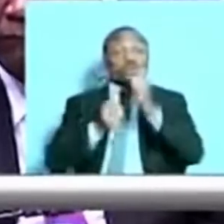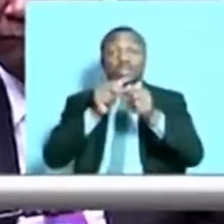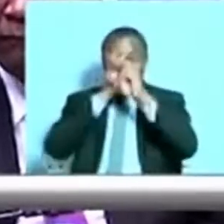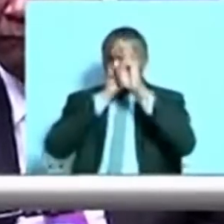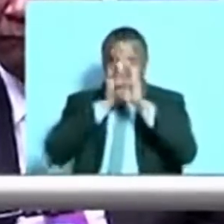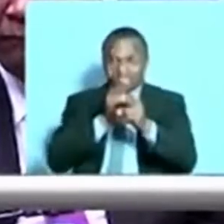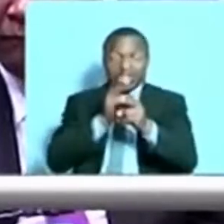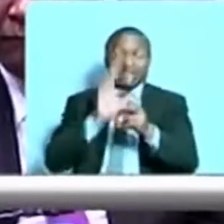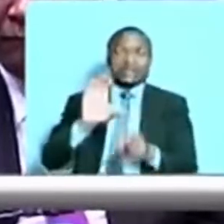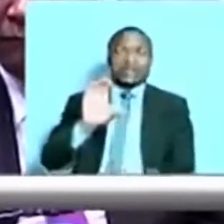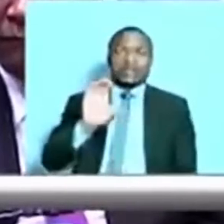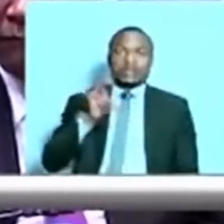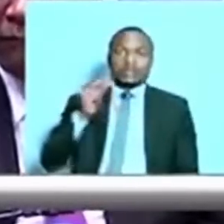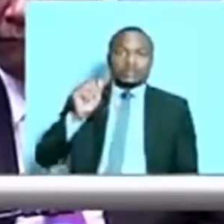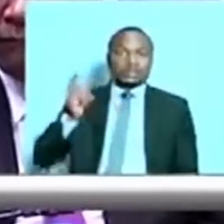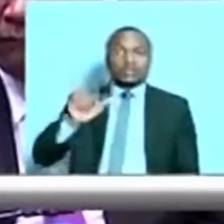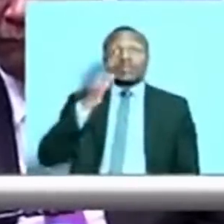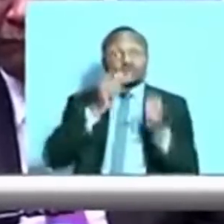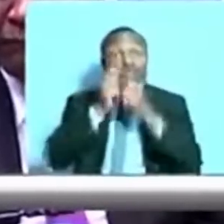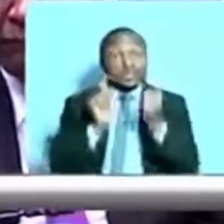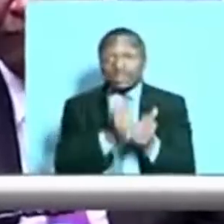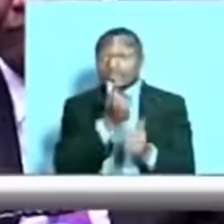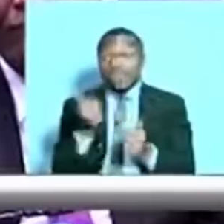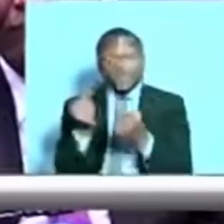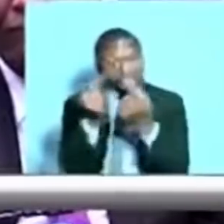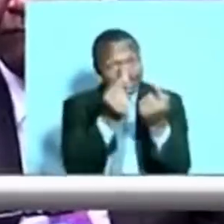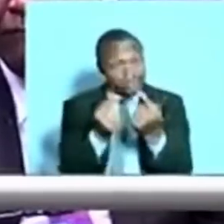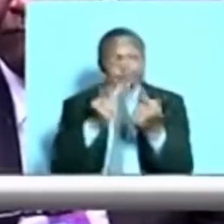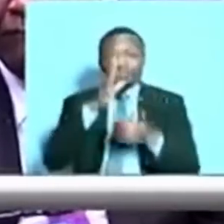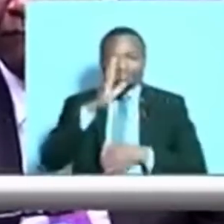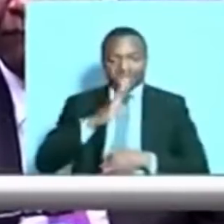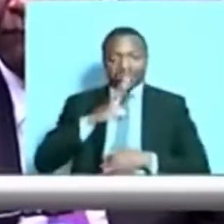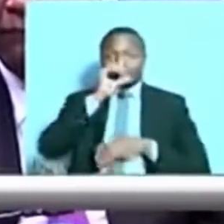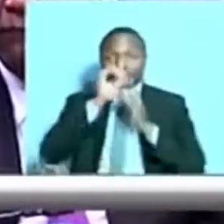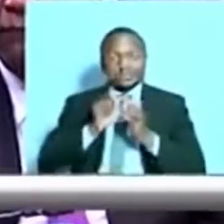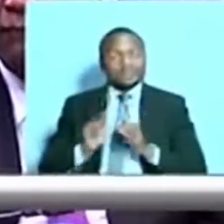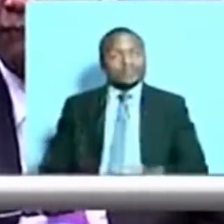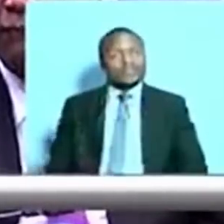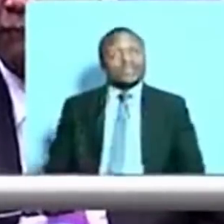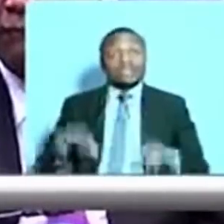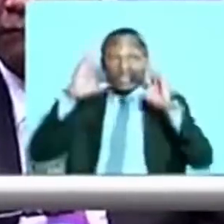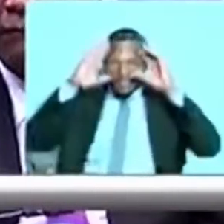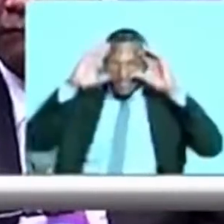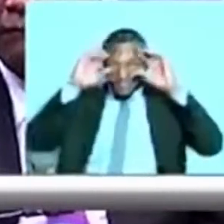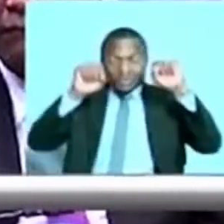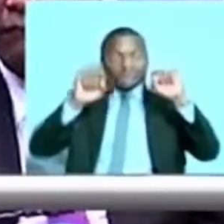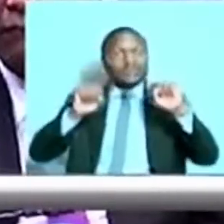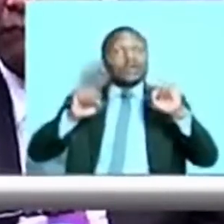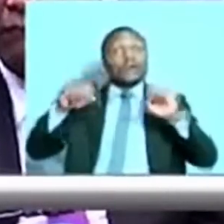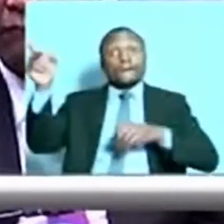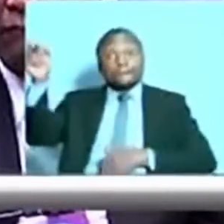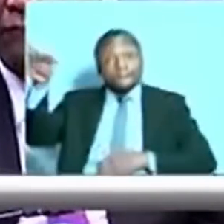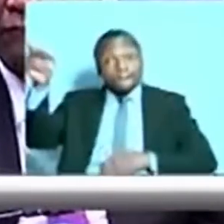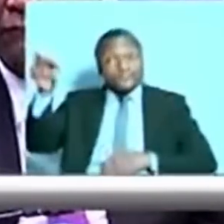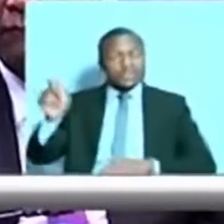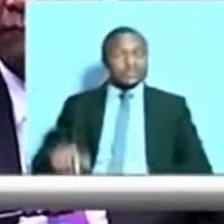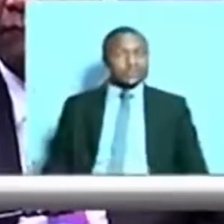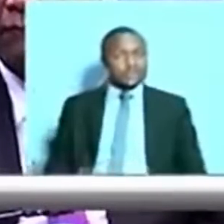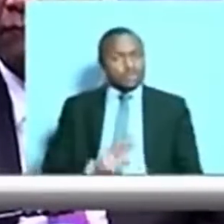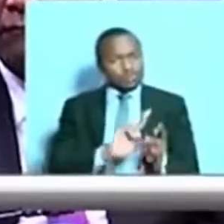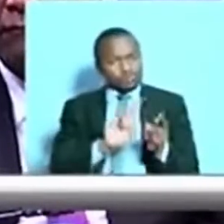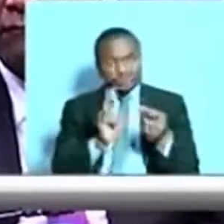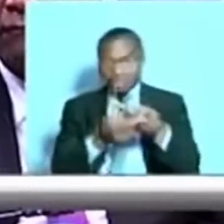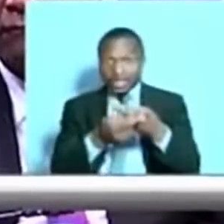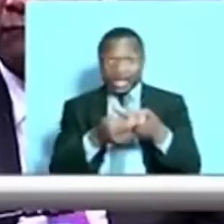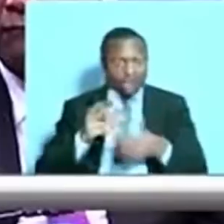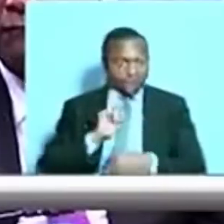about. In any case, Madam Speaker, the president was preaching to the converted,